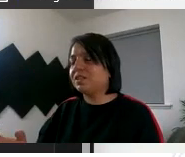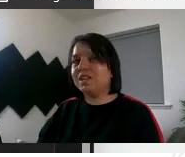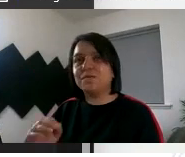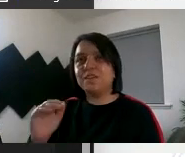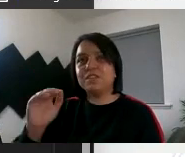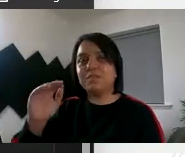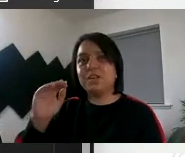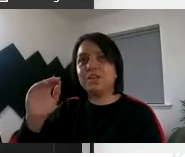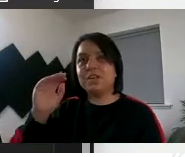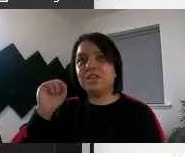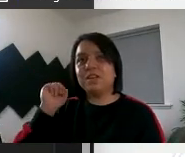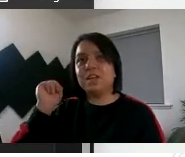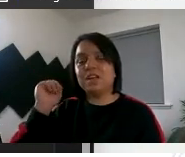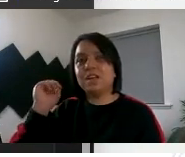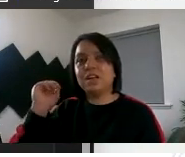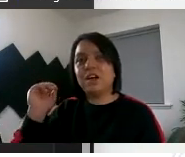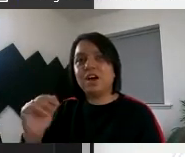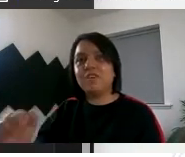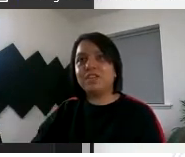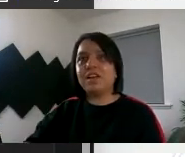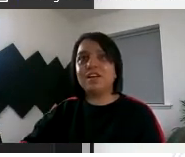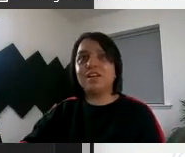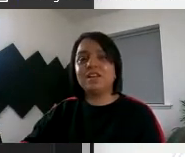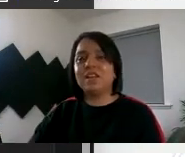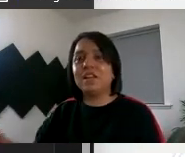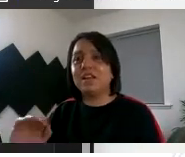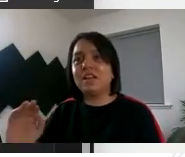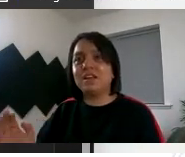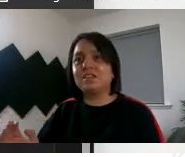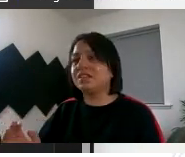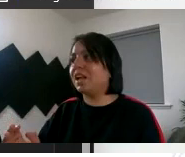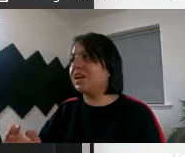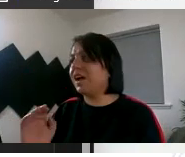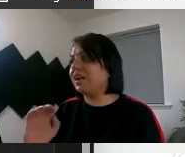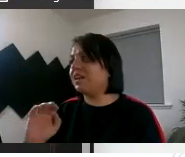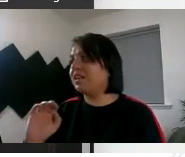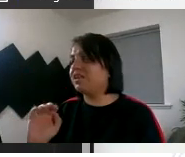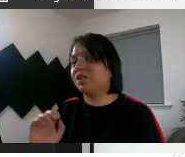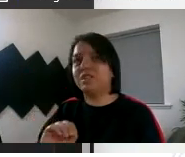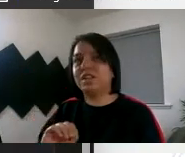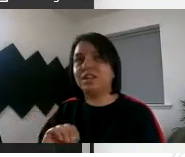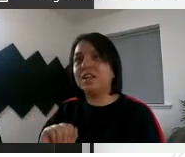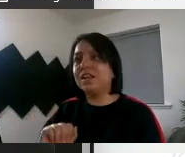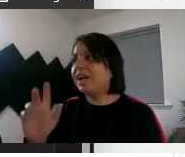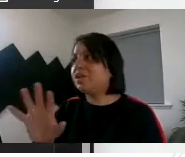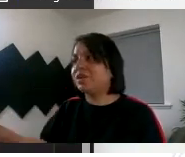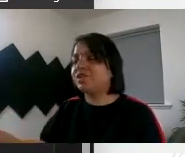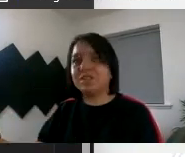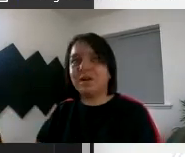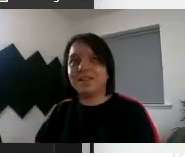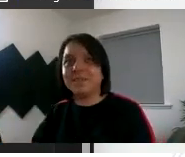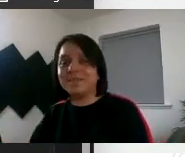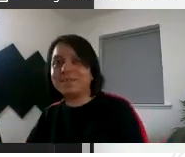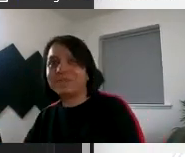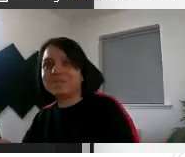So that's the difference between the Irish slang, the English slang, and the Scottish slang. Any questions